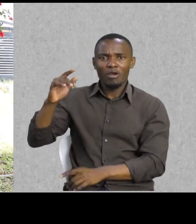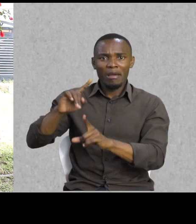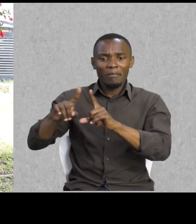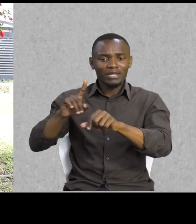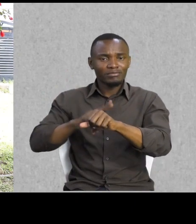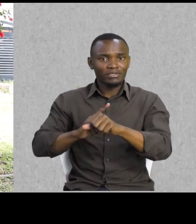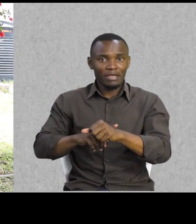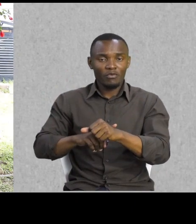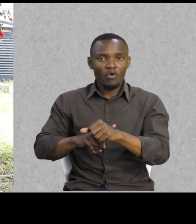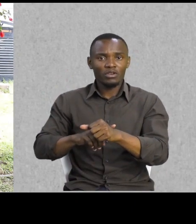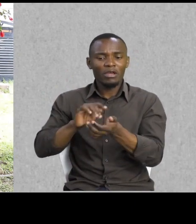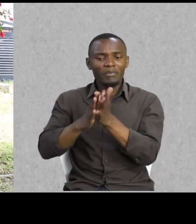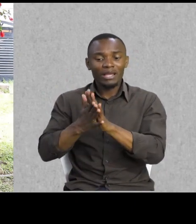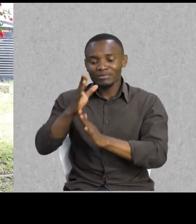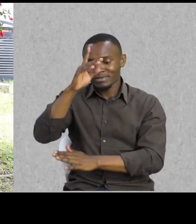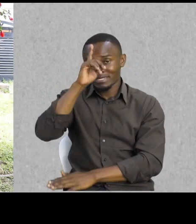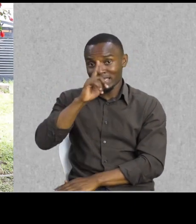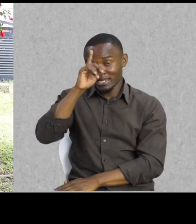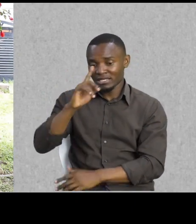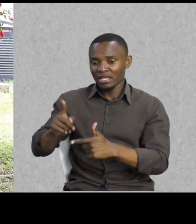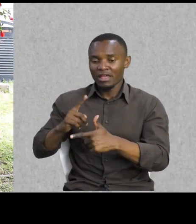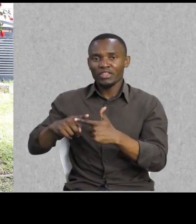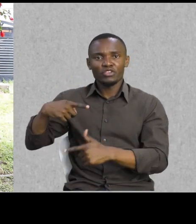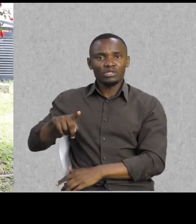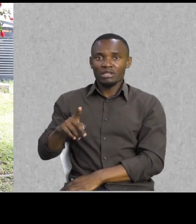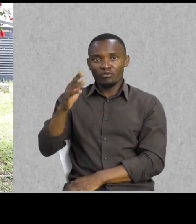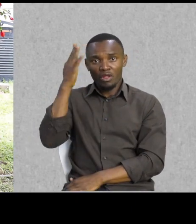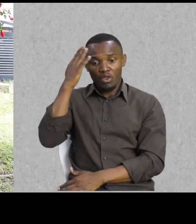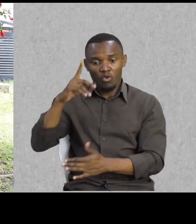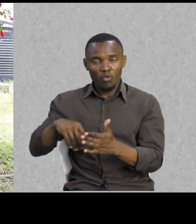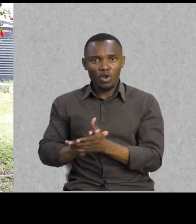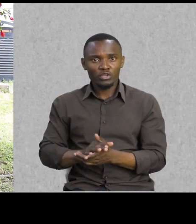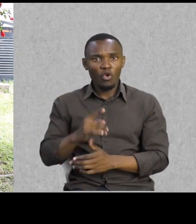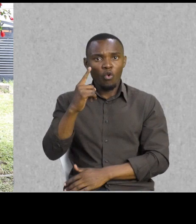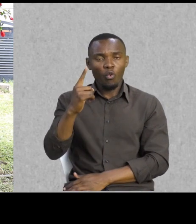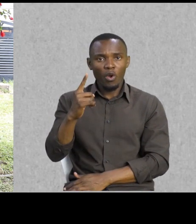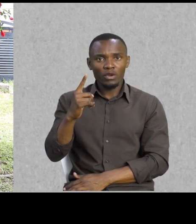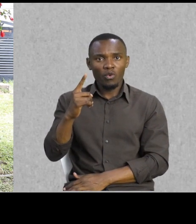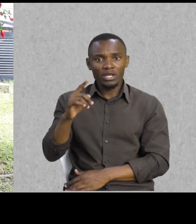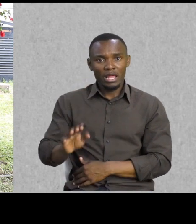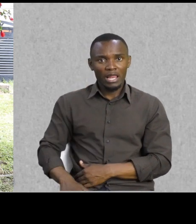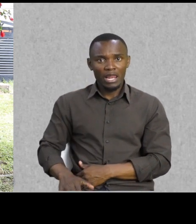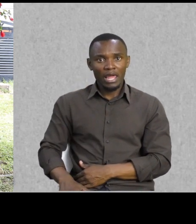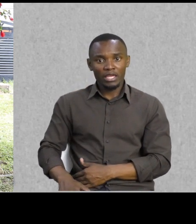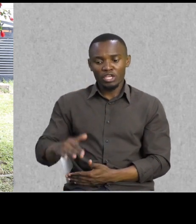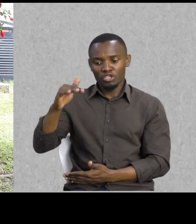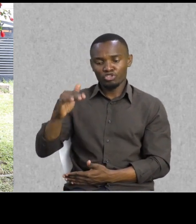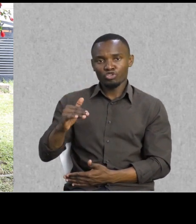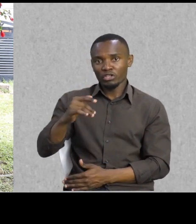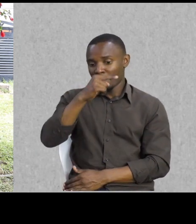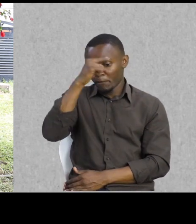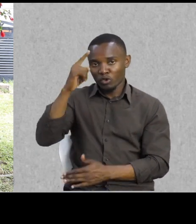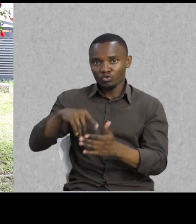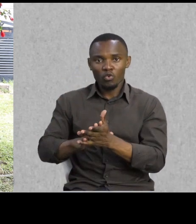when it comes to be severe, you'll come and find out that your one leg is shorter than the other because the bones